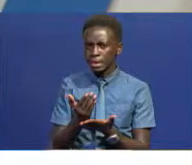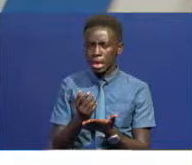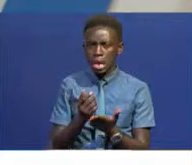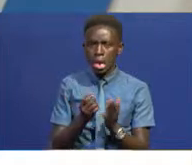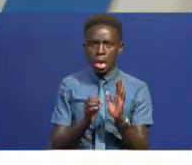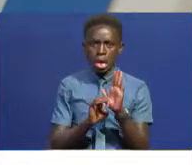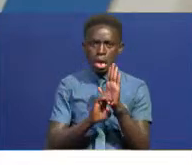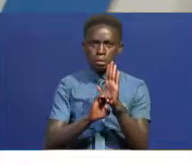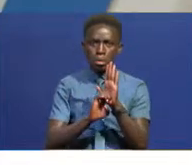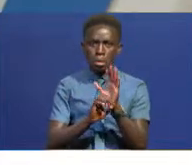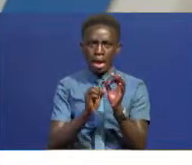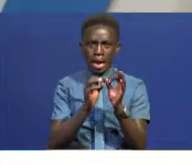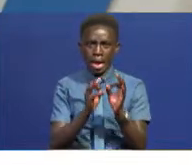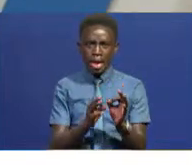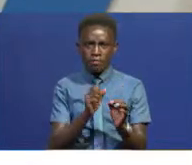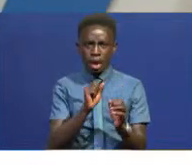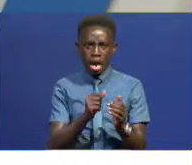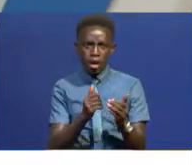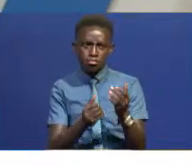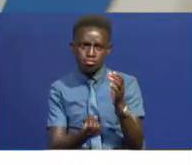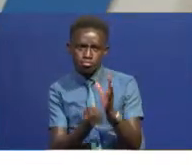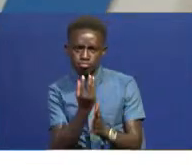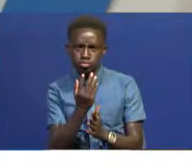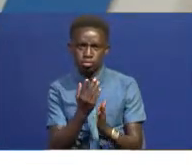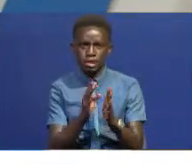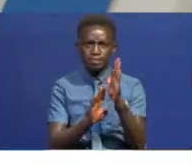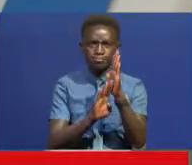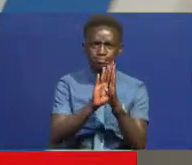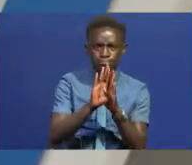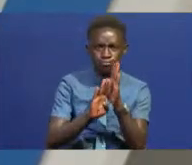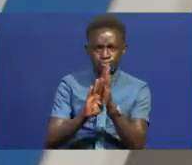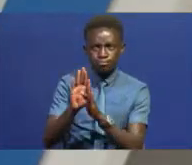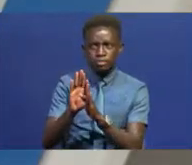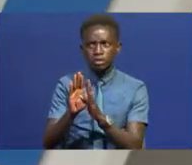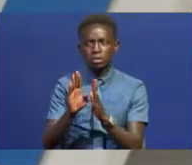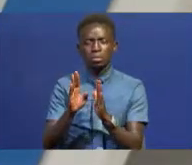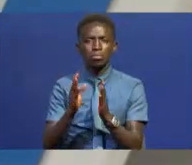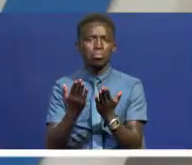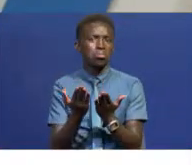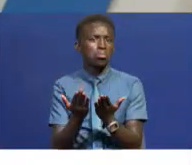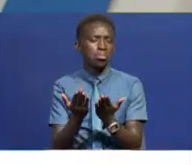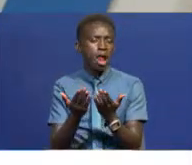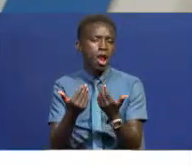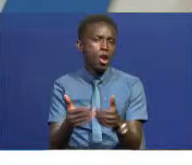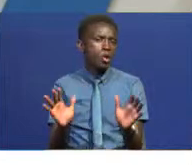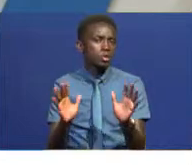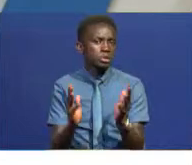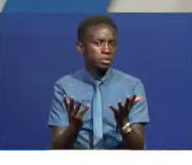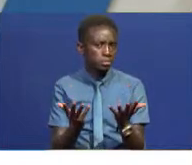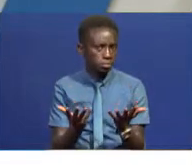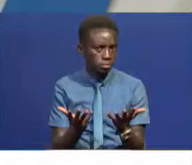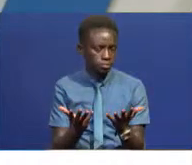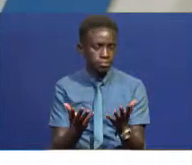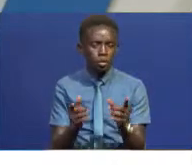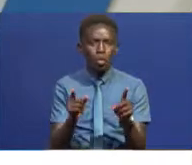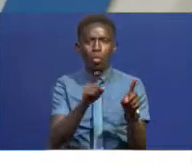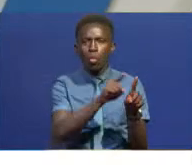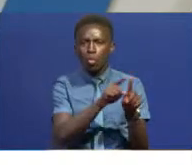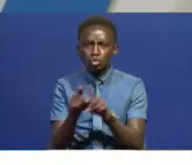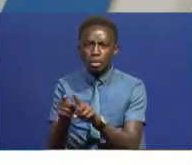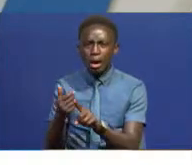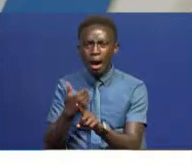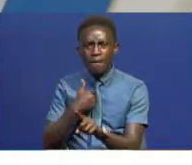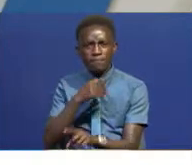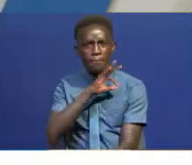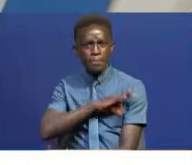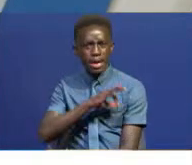of the infrastructure, the industries that could carry out those processing is lost. But also, there are some benefits that